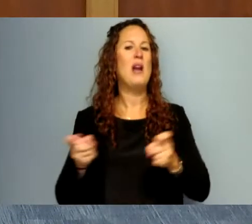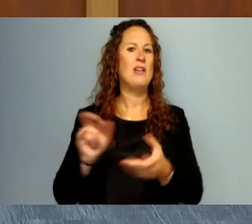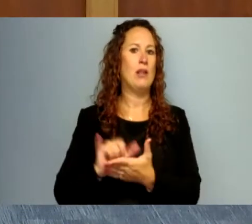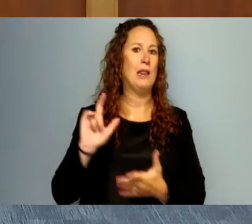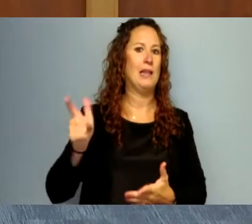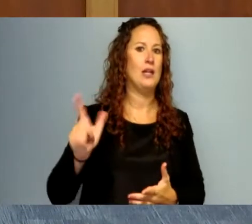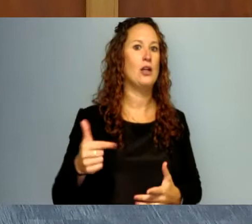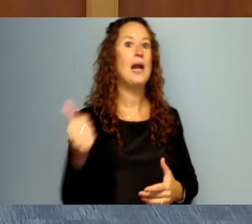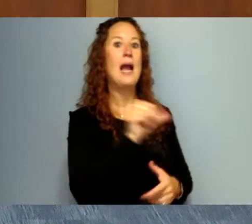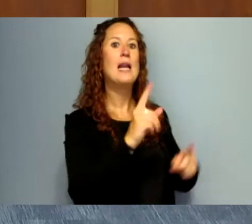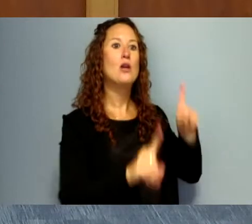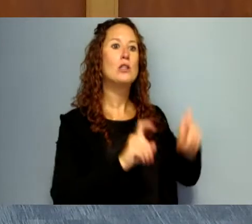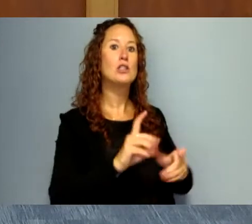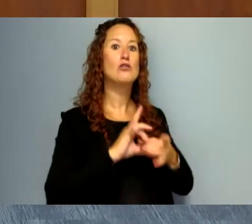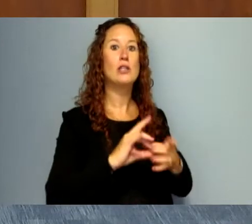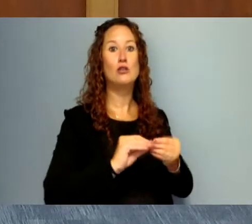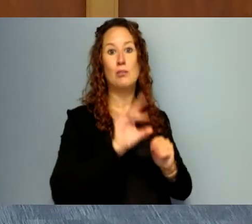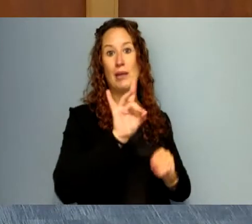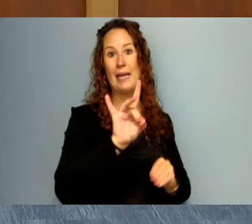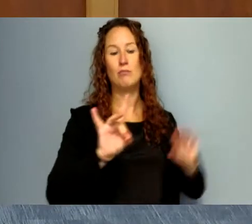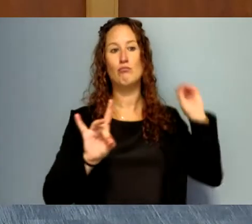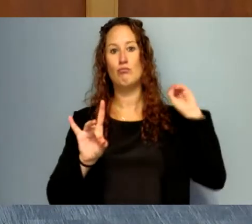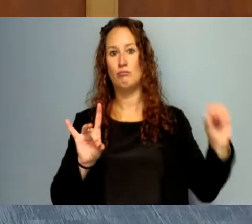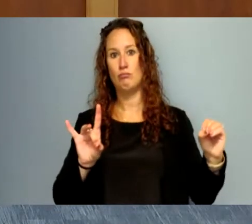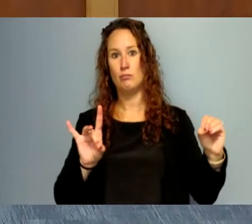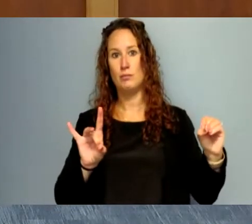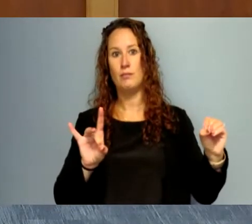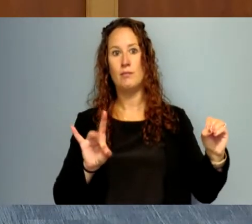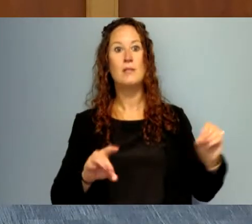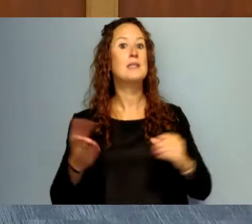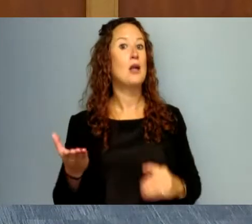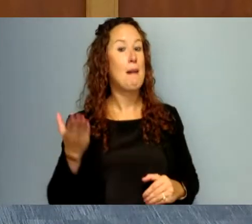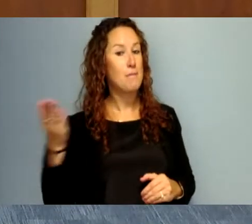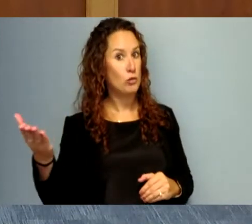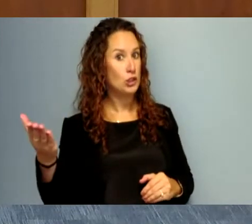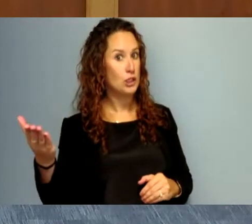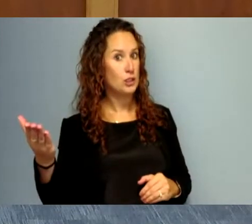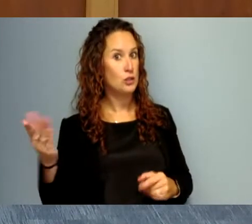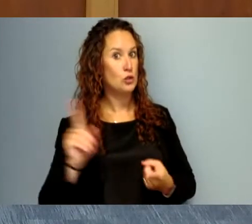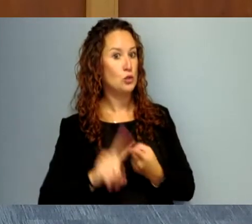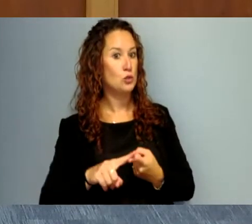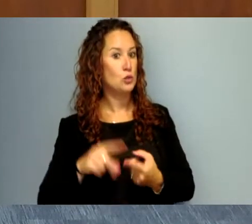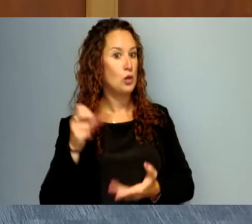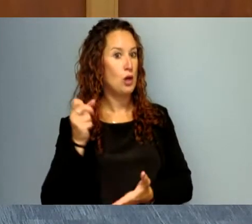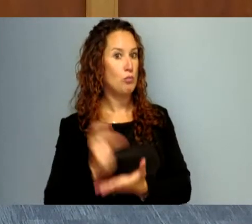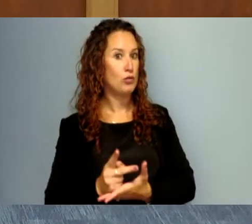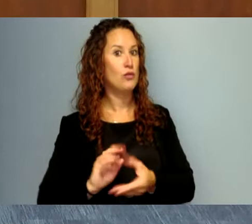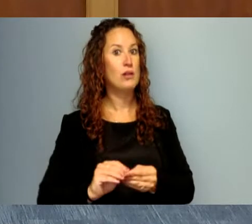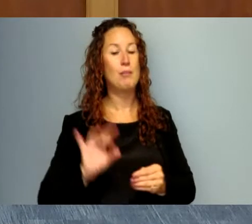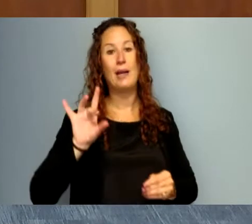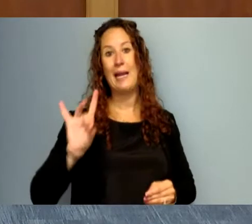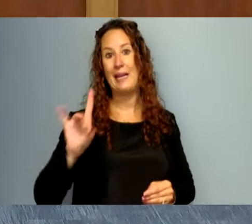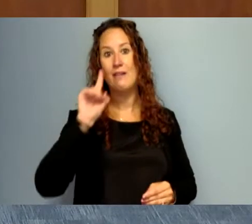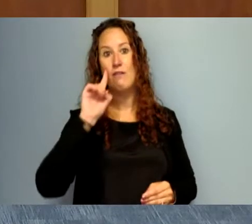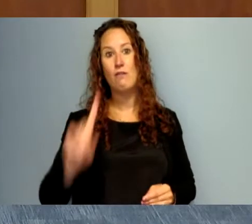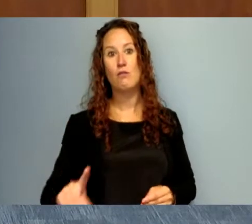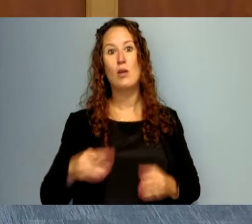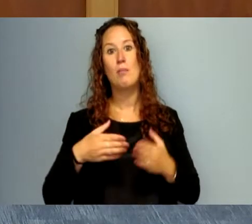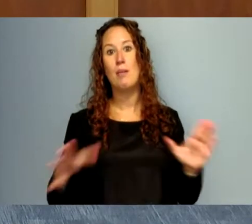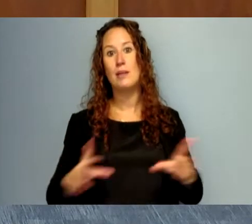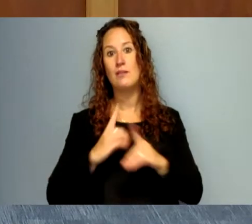on number 8? None. All right, is there a motion then to approve number 8 for the public defender? So